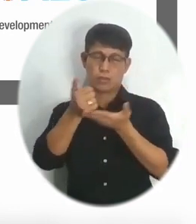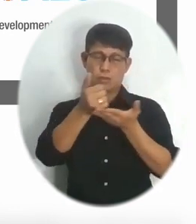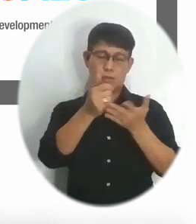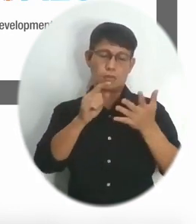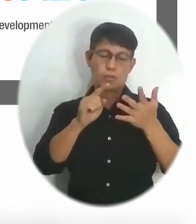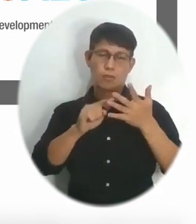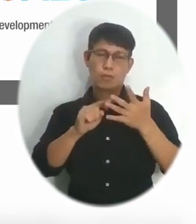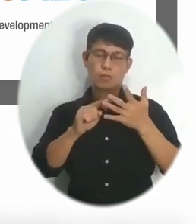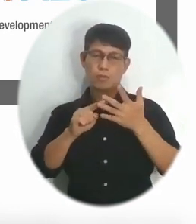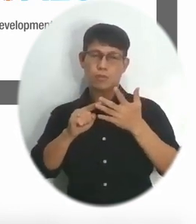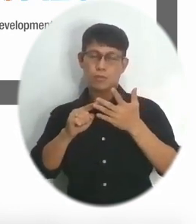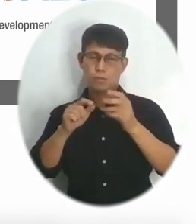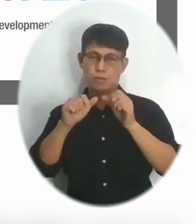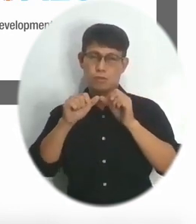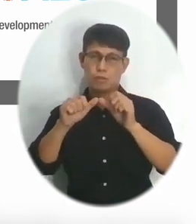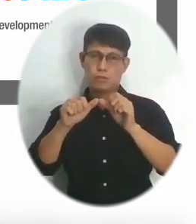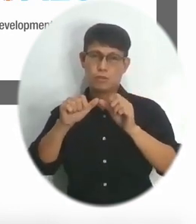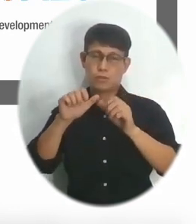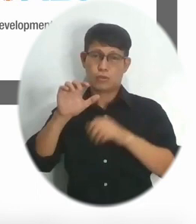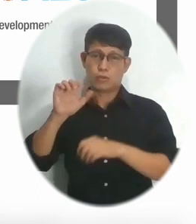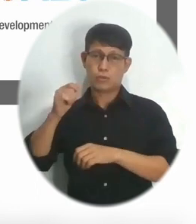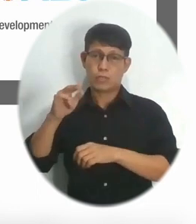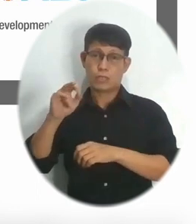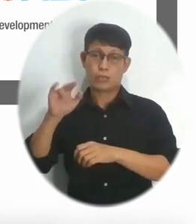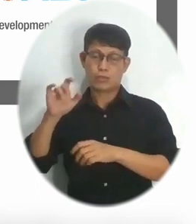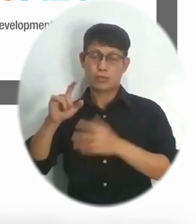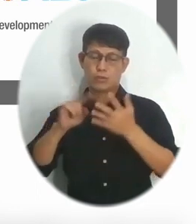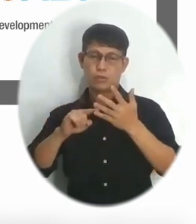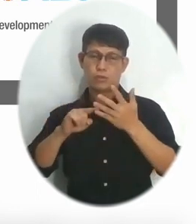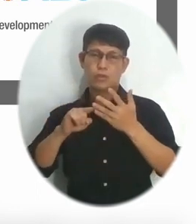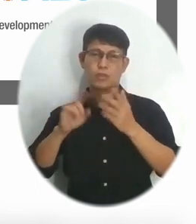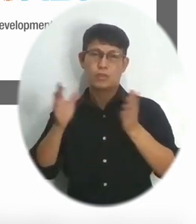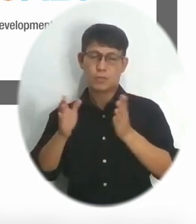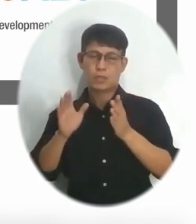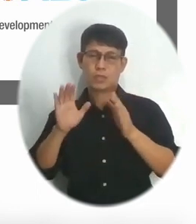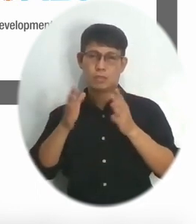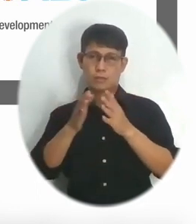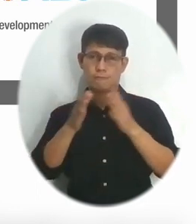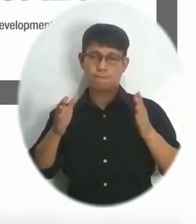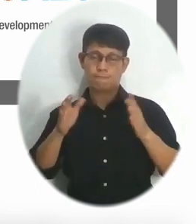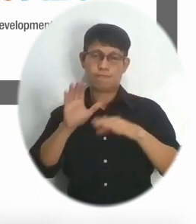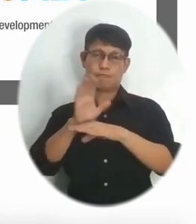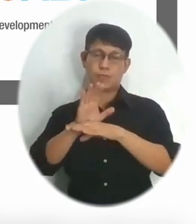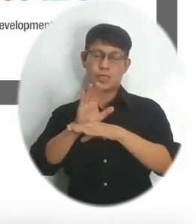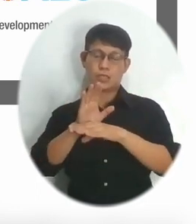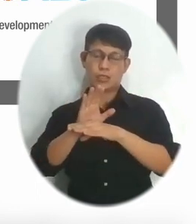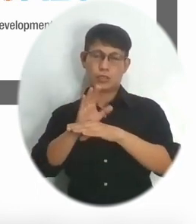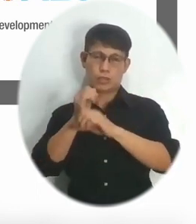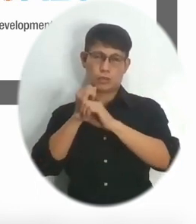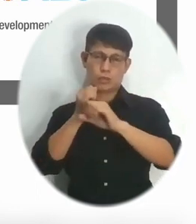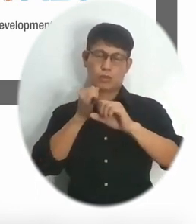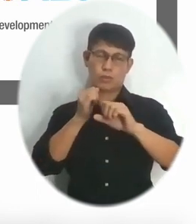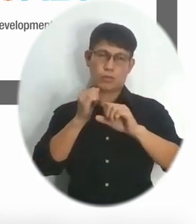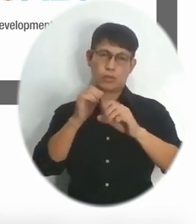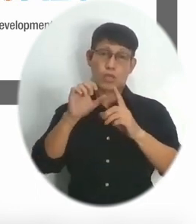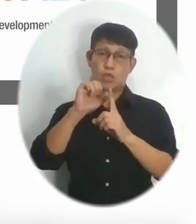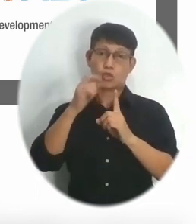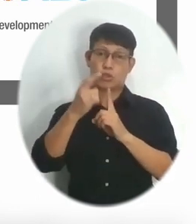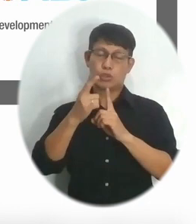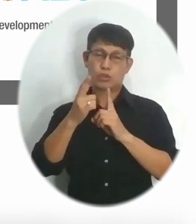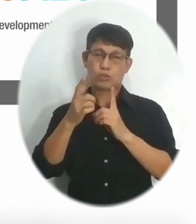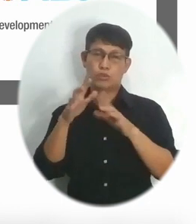community relief operations, sustainable agriculture, micro, small, medium enterprise